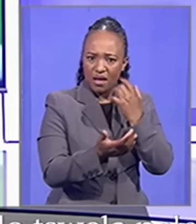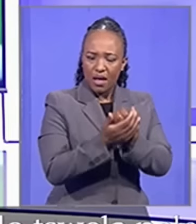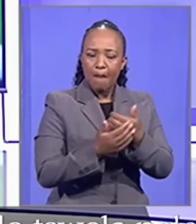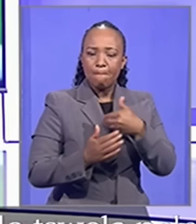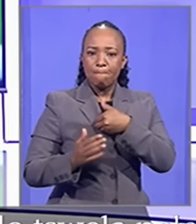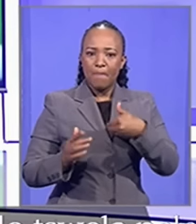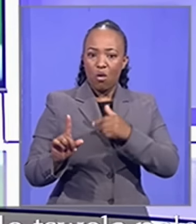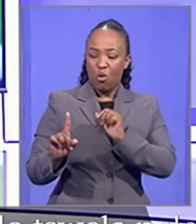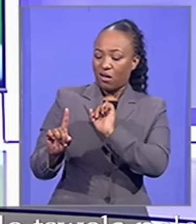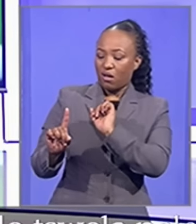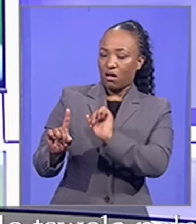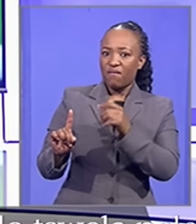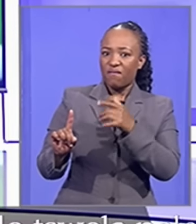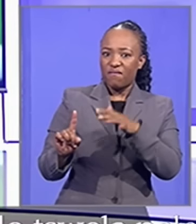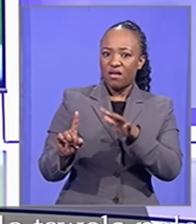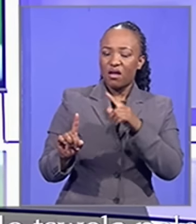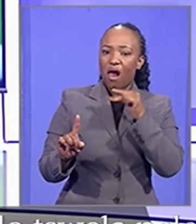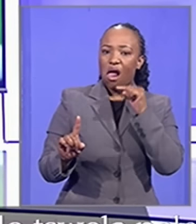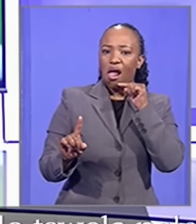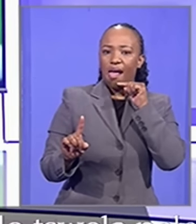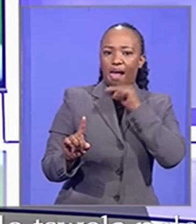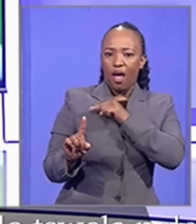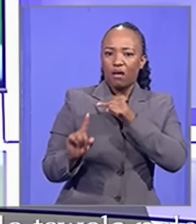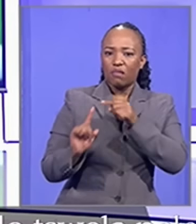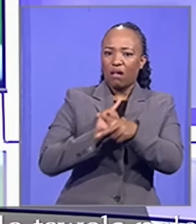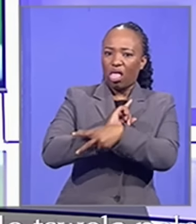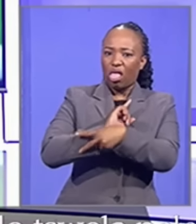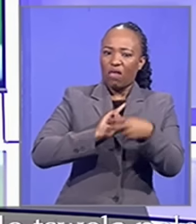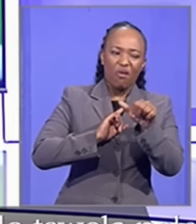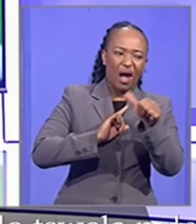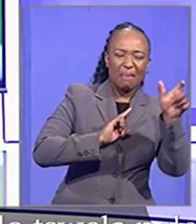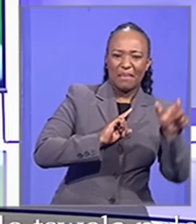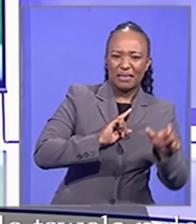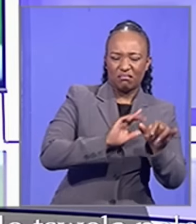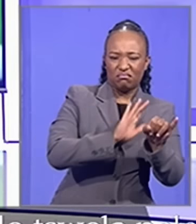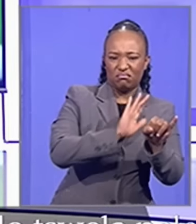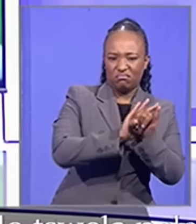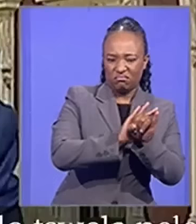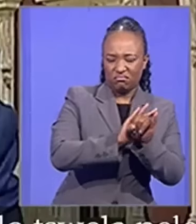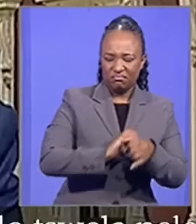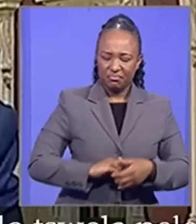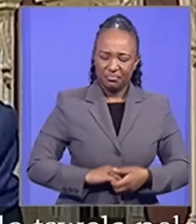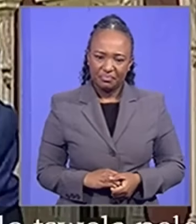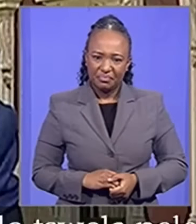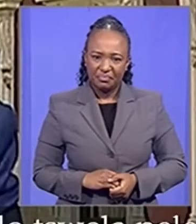Chidima o ile a utswa dintlha tsa boitsebiso tsa motho e mong.